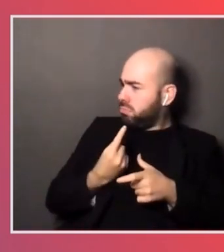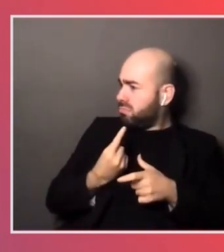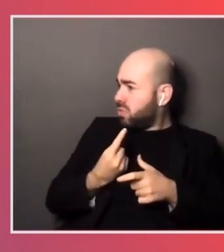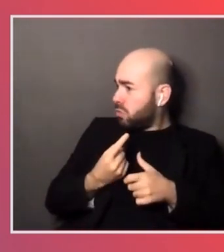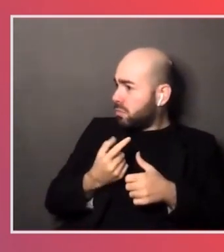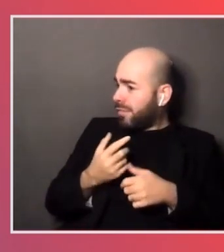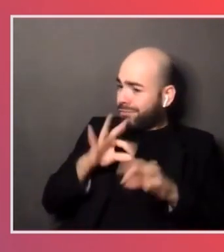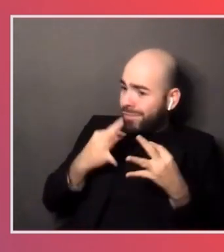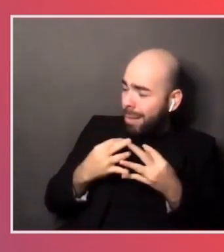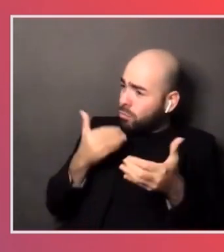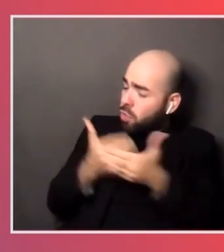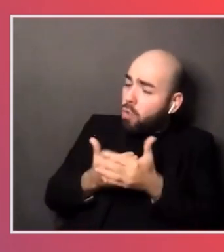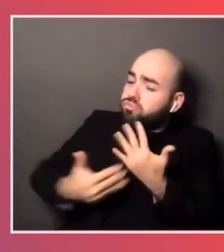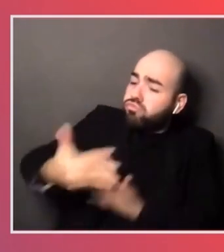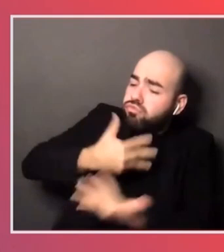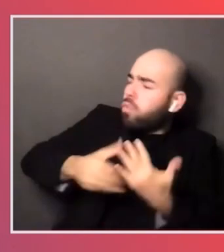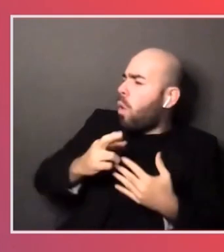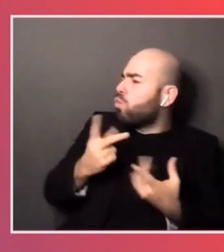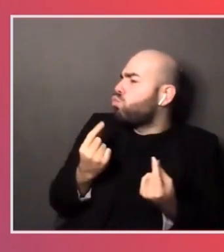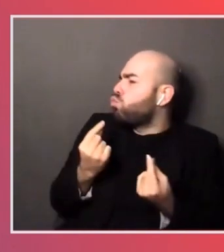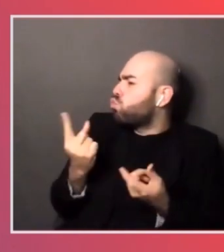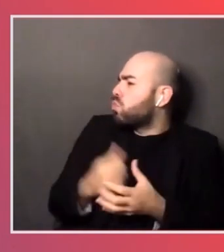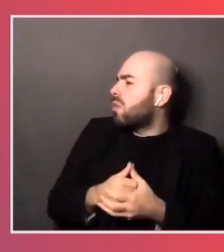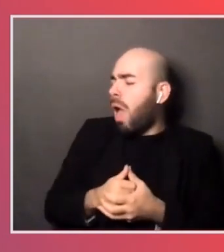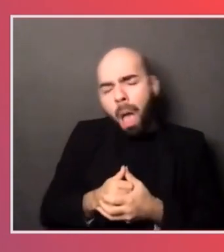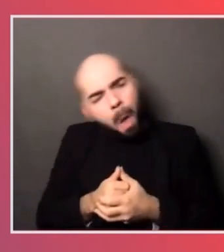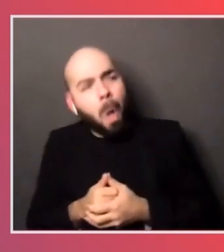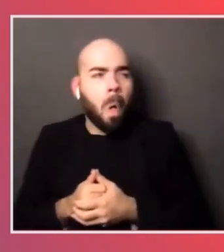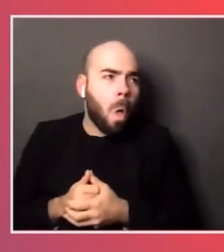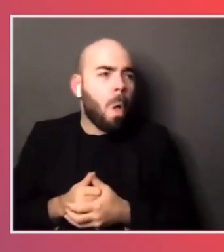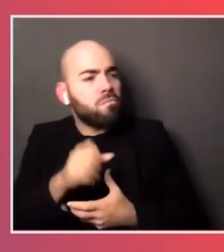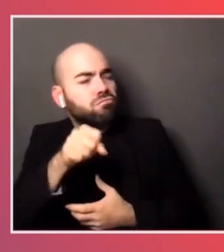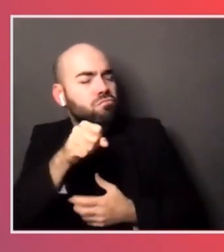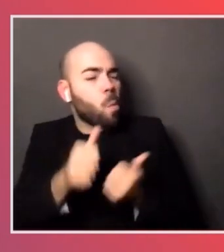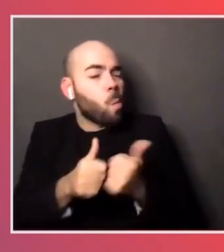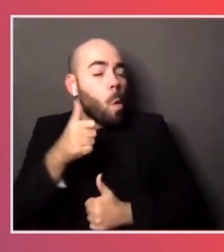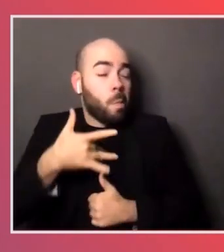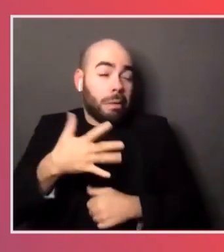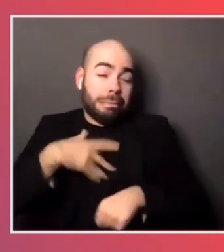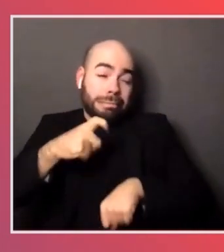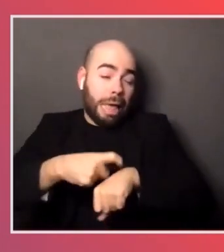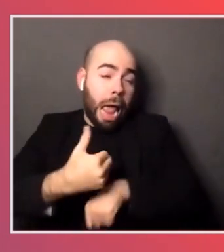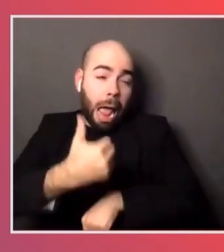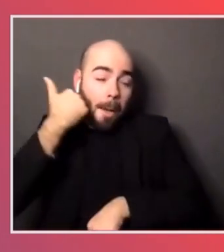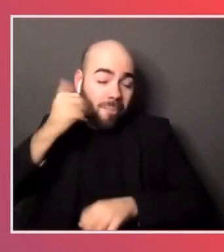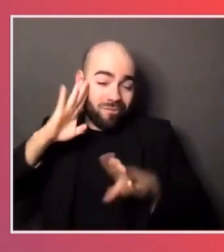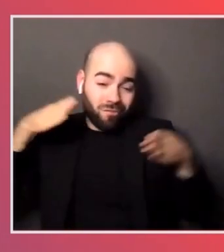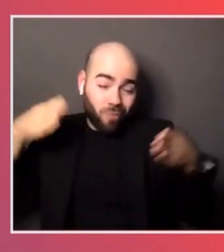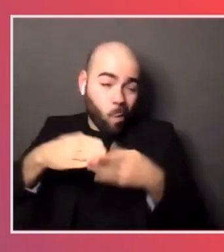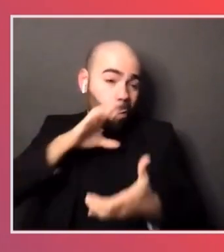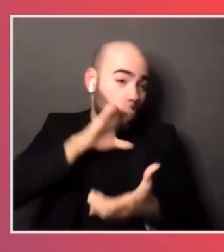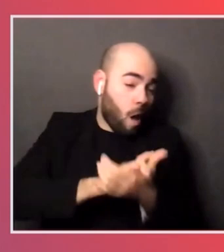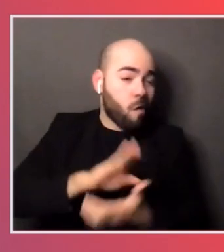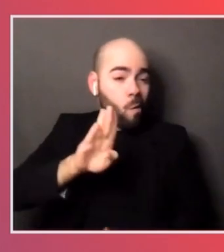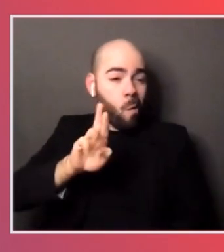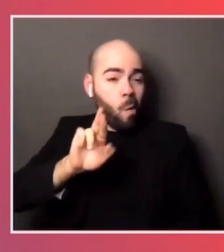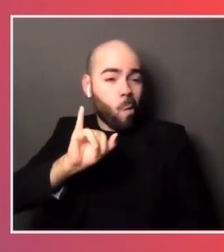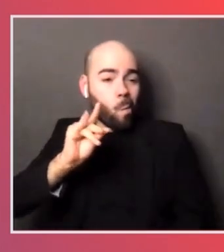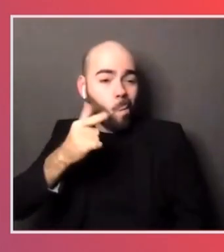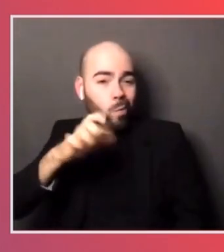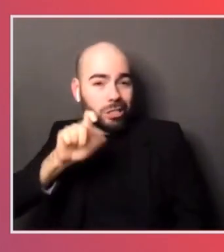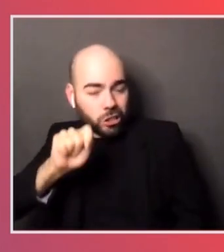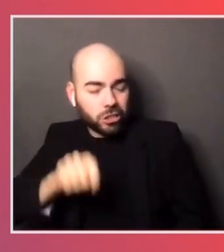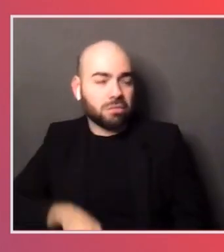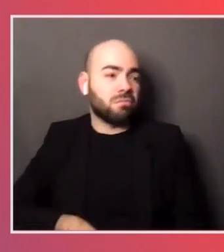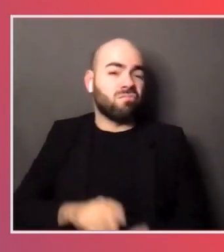Yeah, mostly all of my time with wifey, with Bridget, and the kids kind of close by. They're the